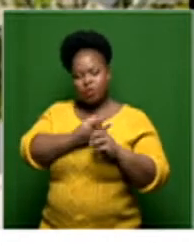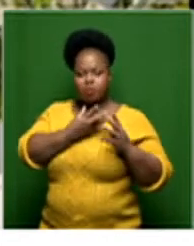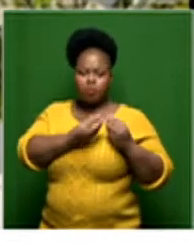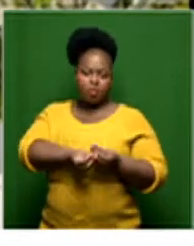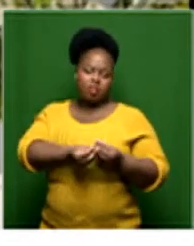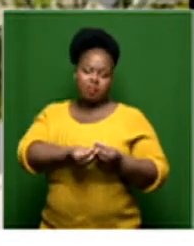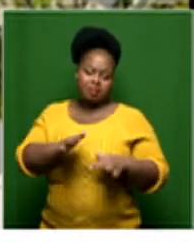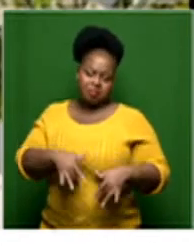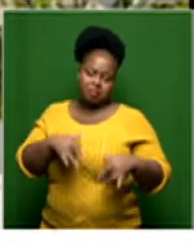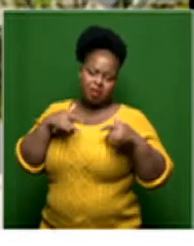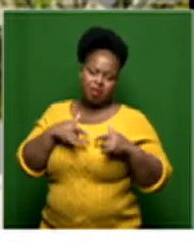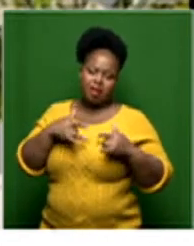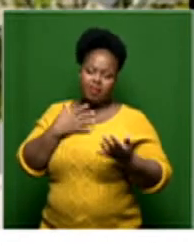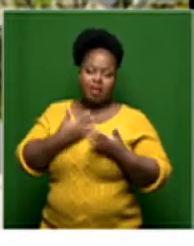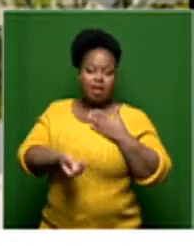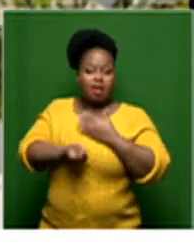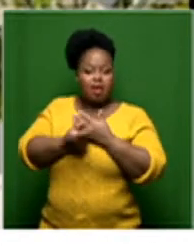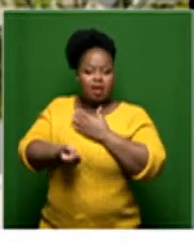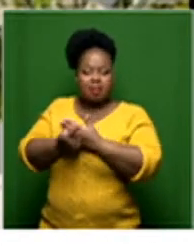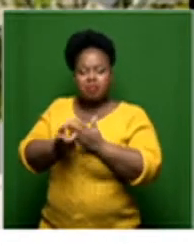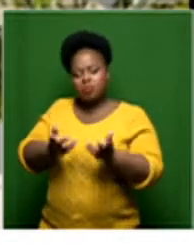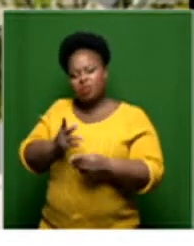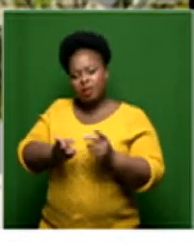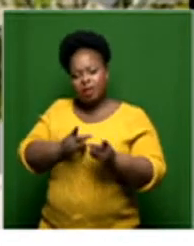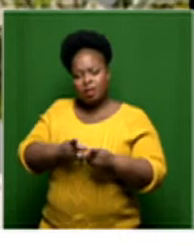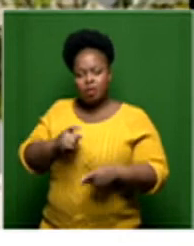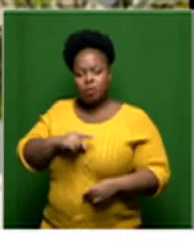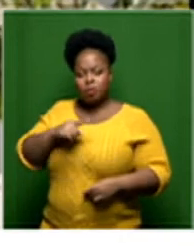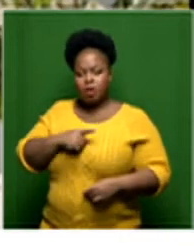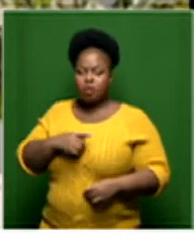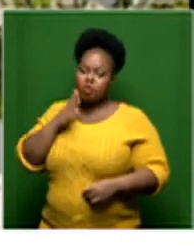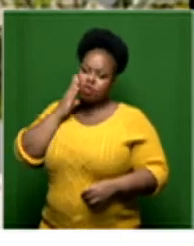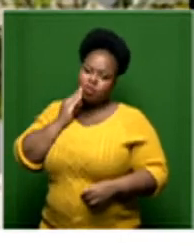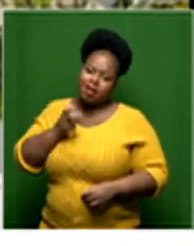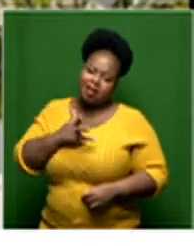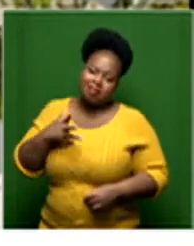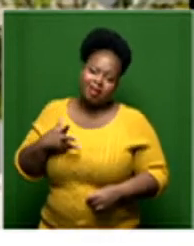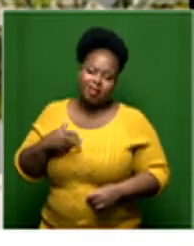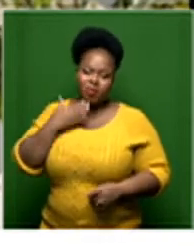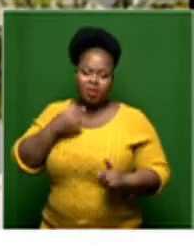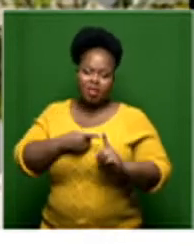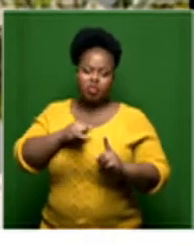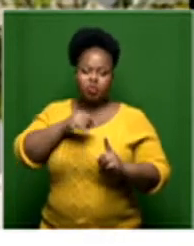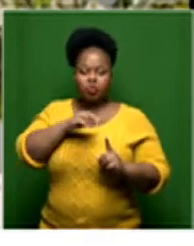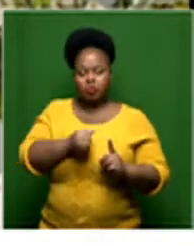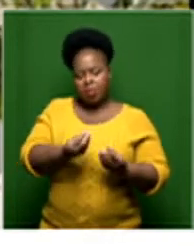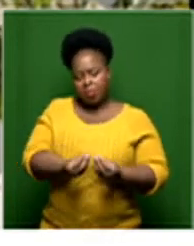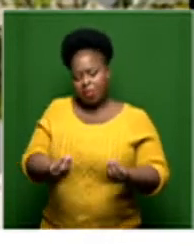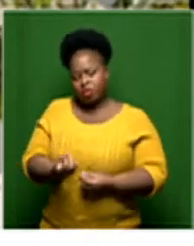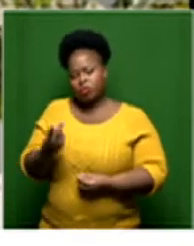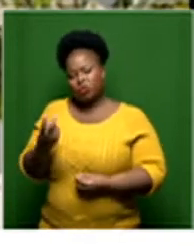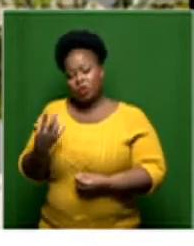many of their own life adventures, and also became the consummate grandmother. Josh is married with 2